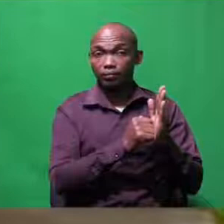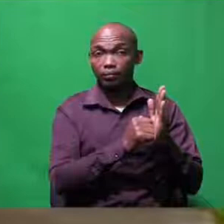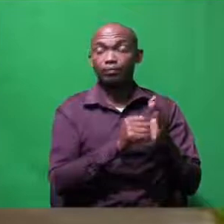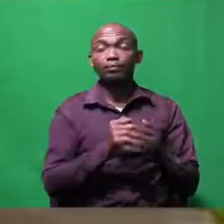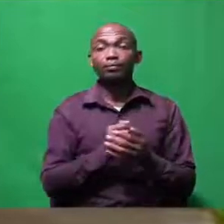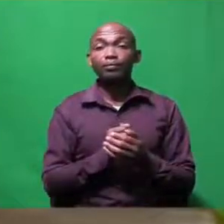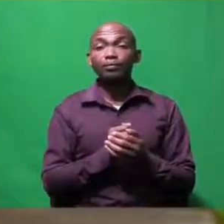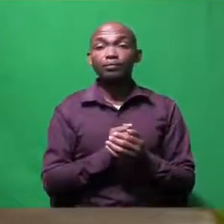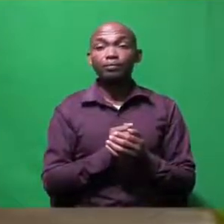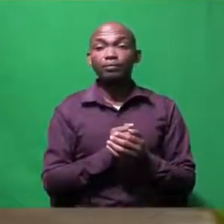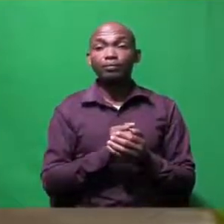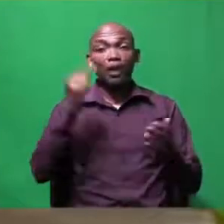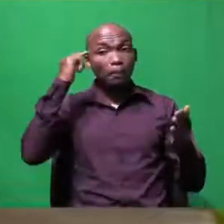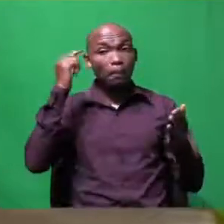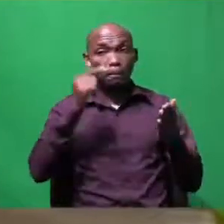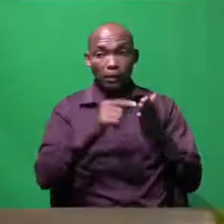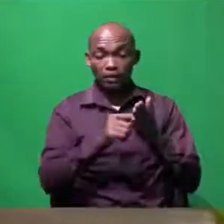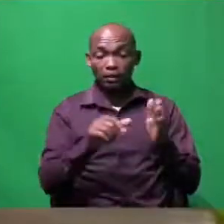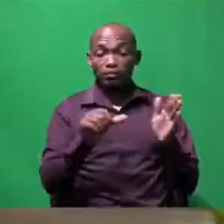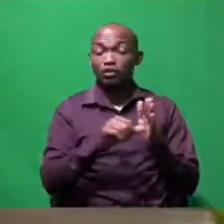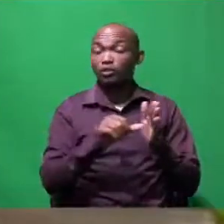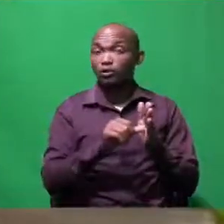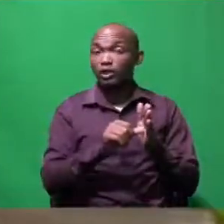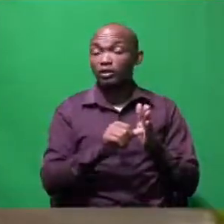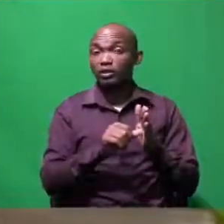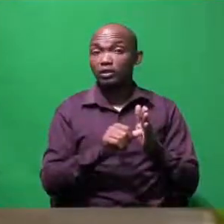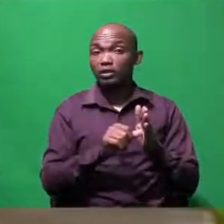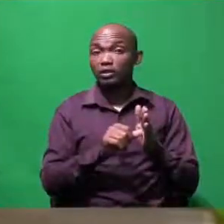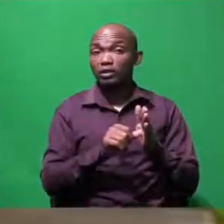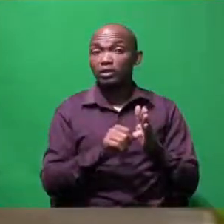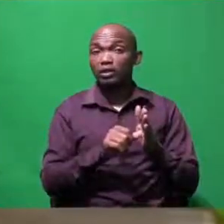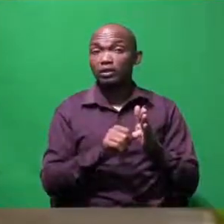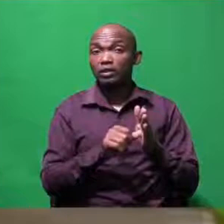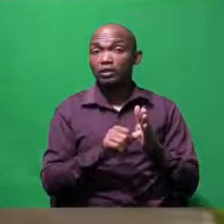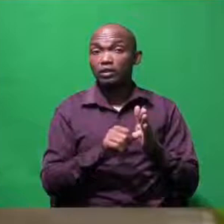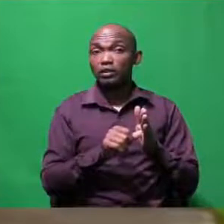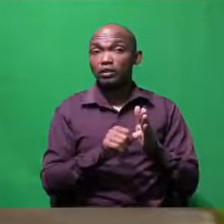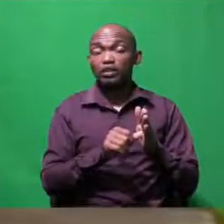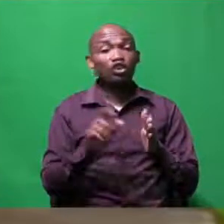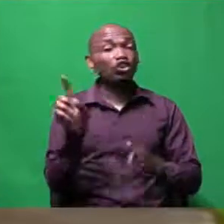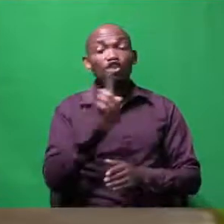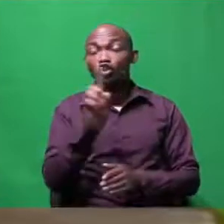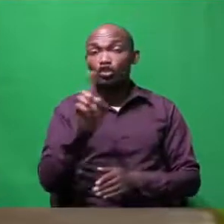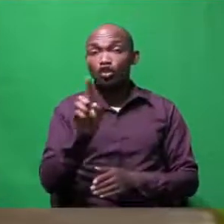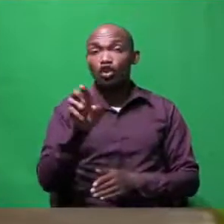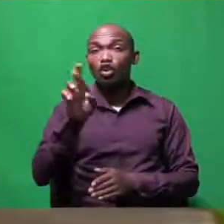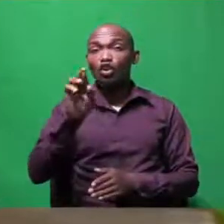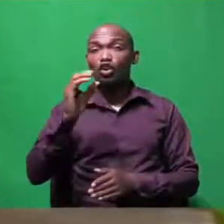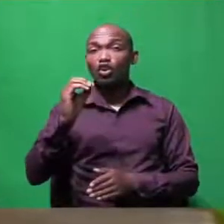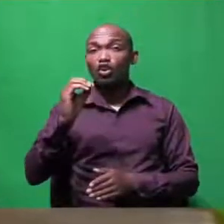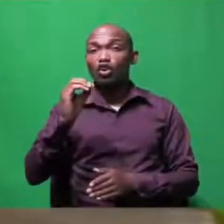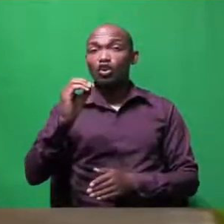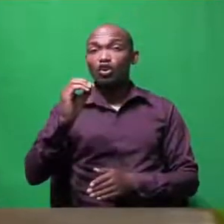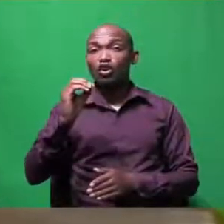a solid? We mean that, my student, there is no rock in solid, in liquid, or rock